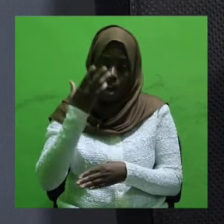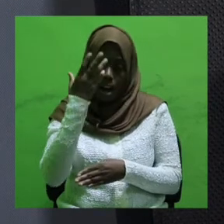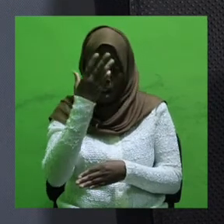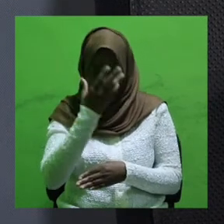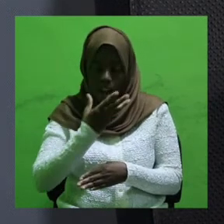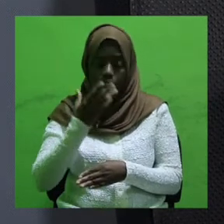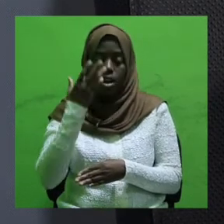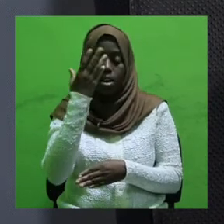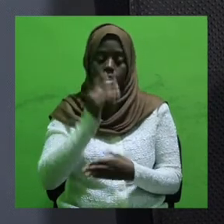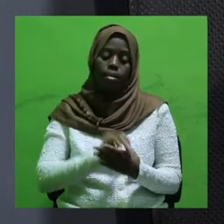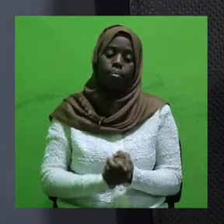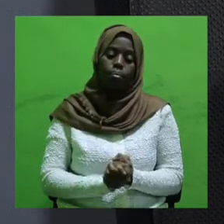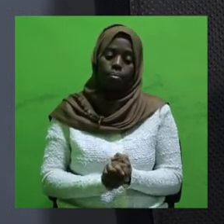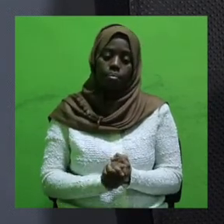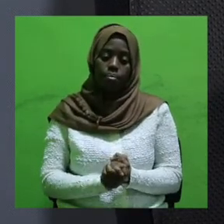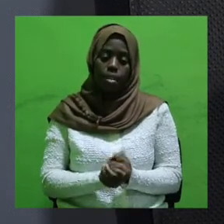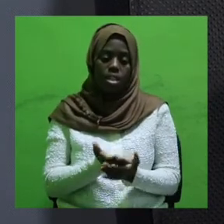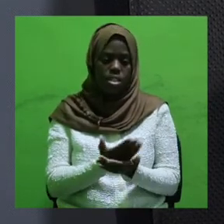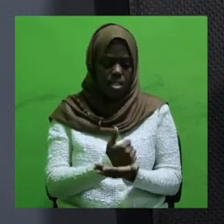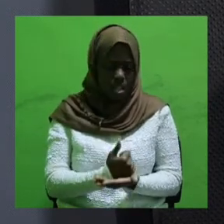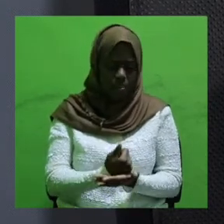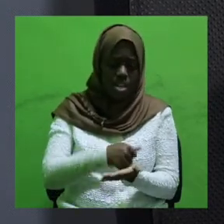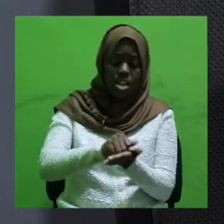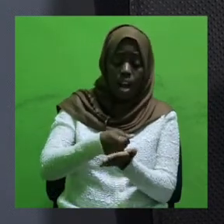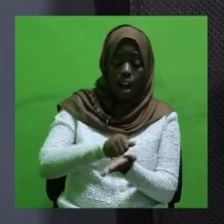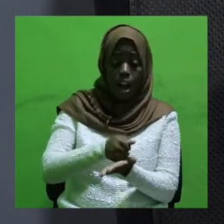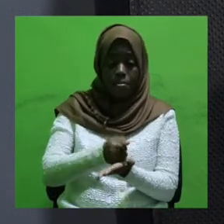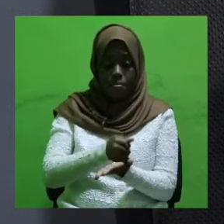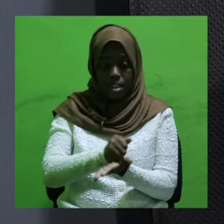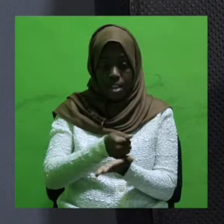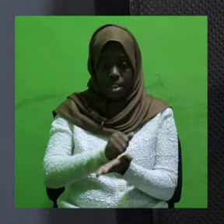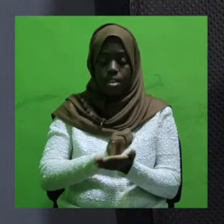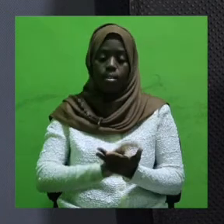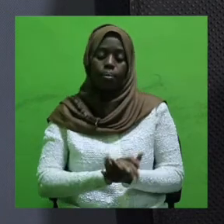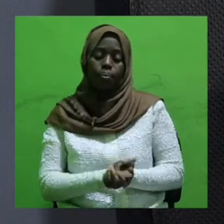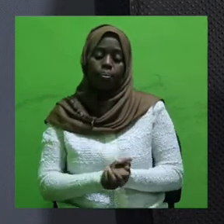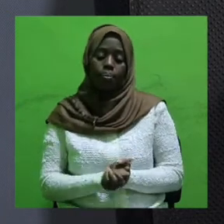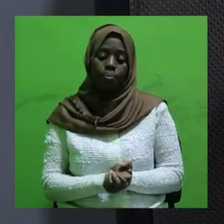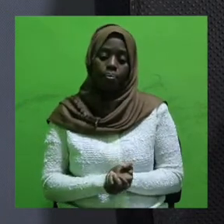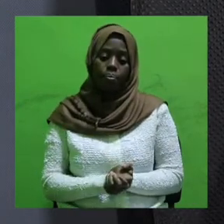same goes for nicotine, the same goes for even caffeine.